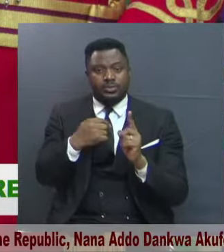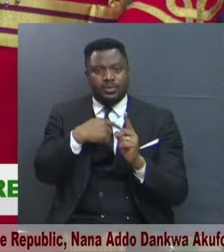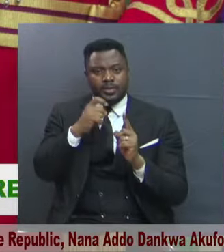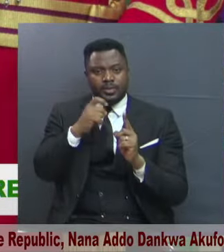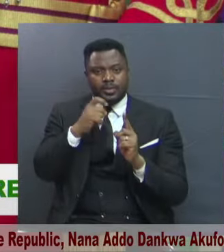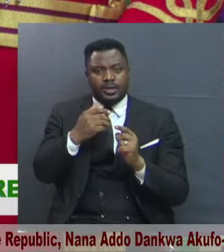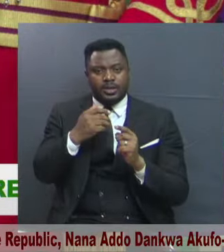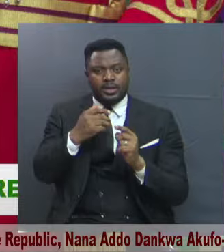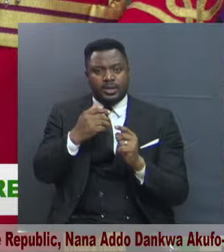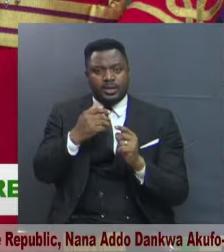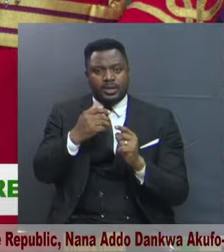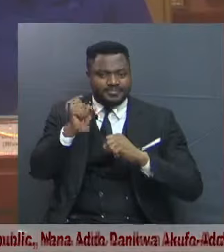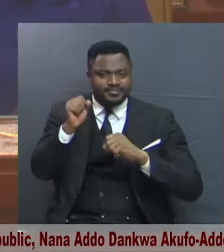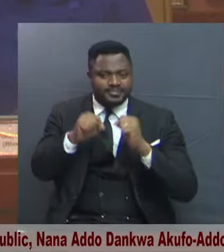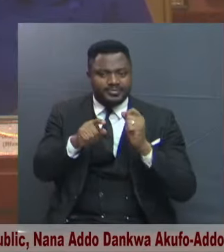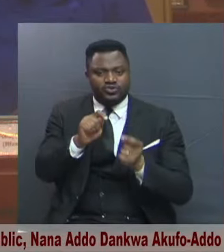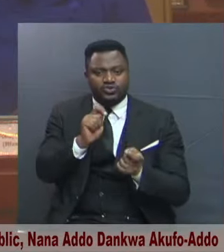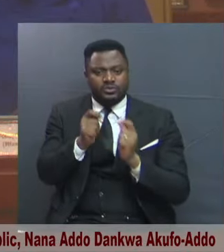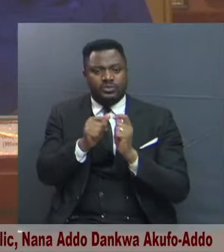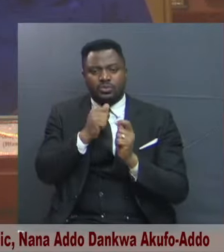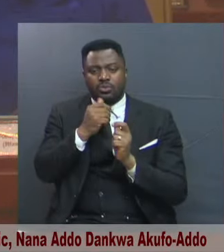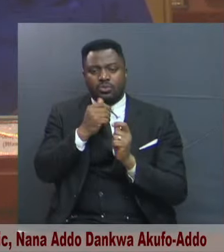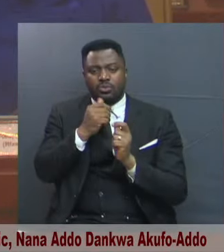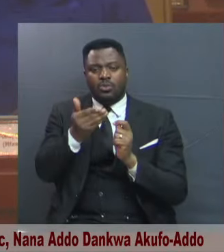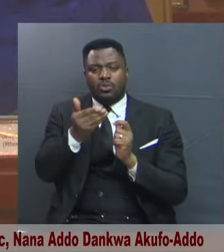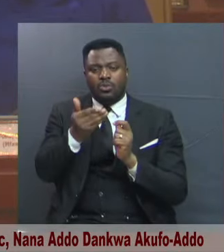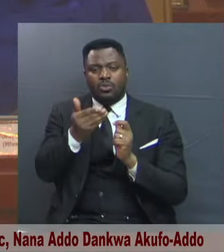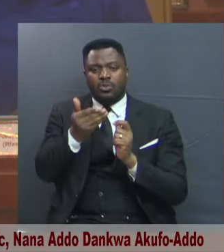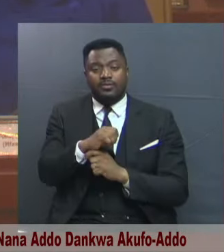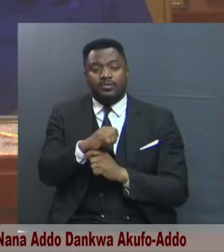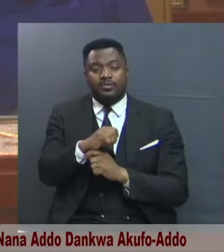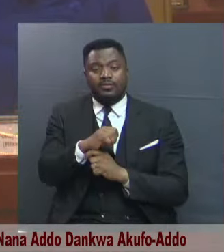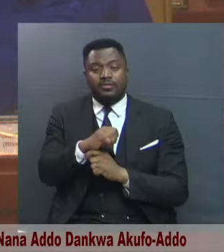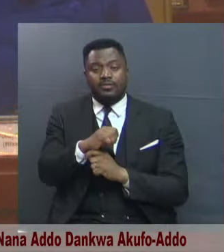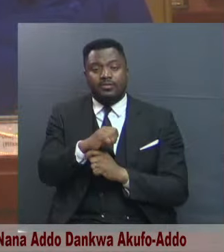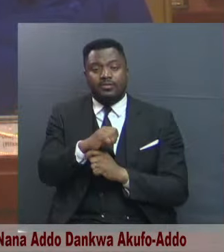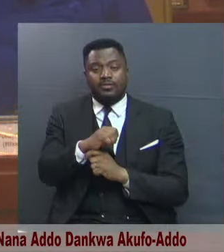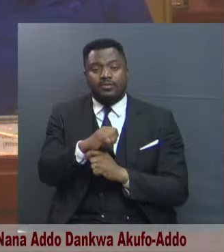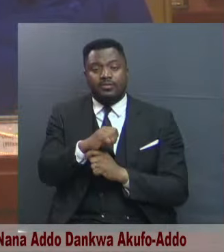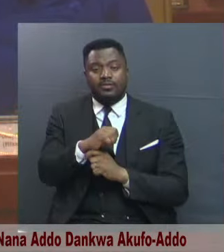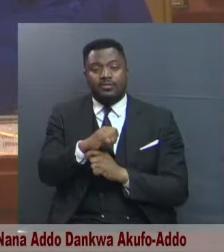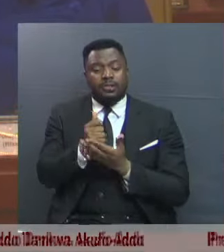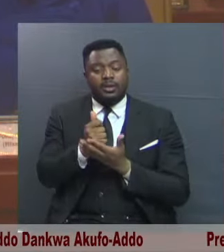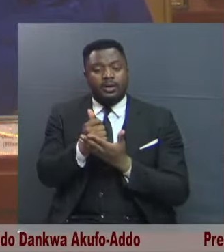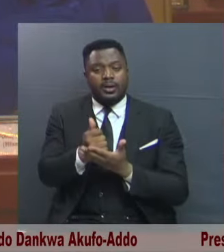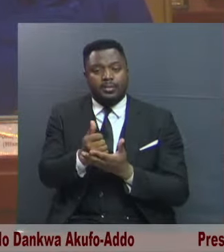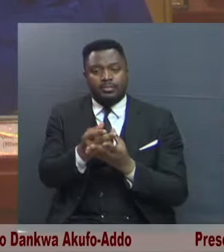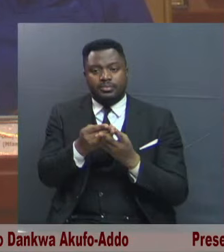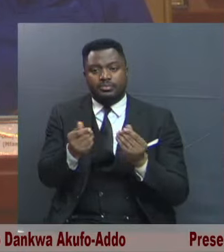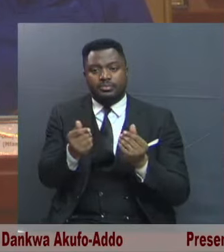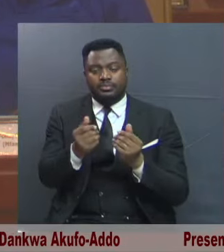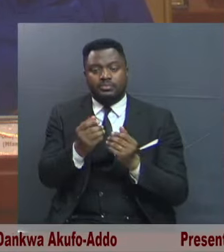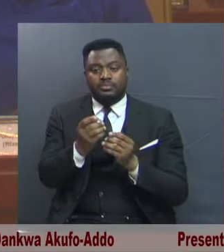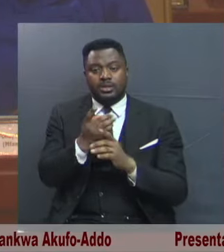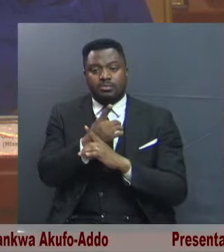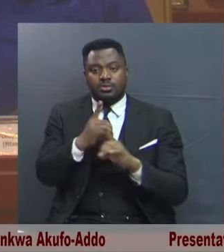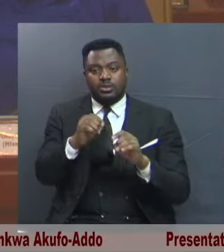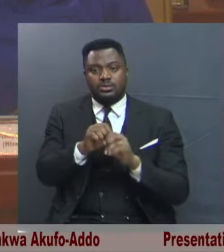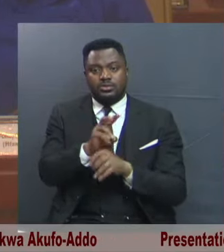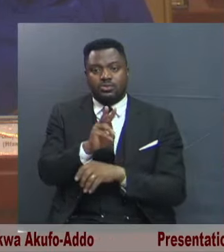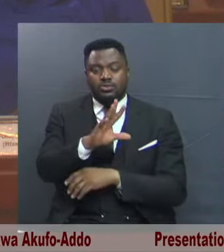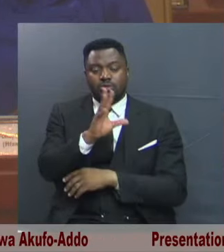stem the tide of this unwelcome Evolution and help entrench democracy in West